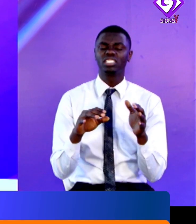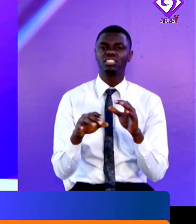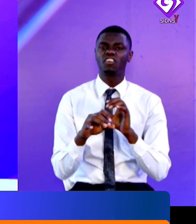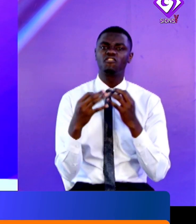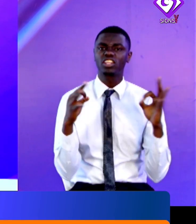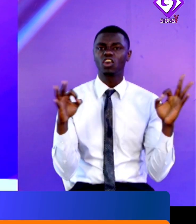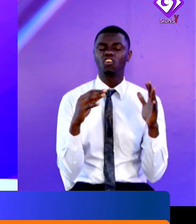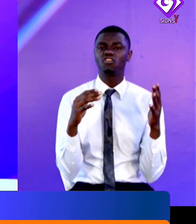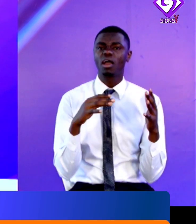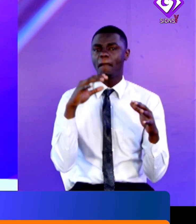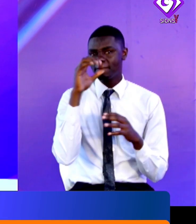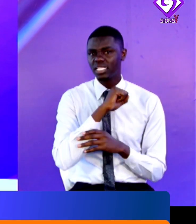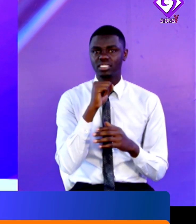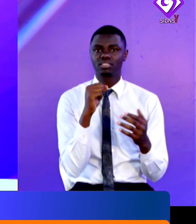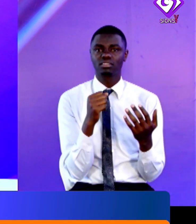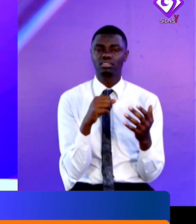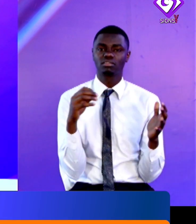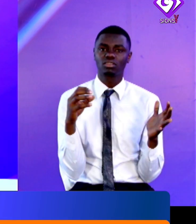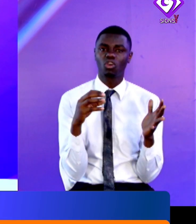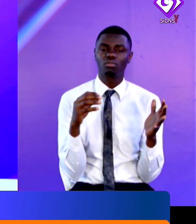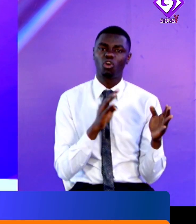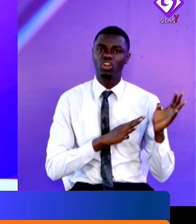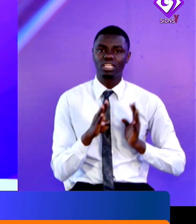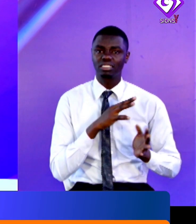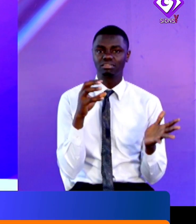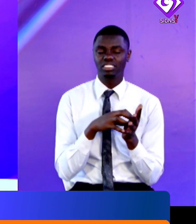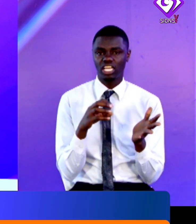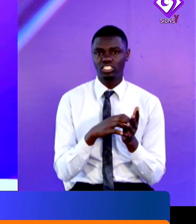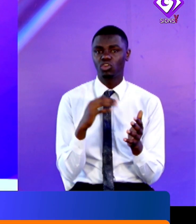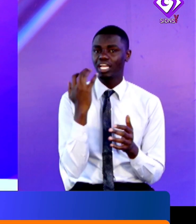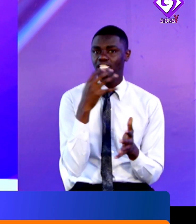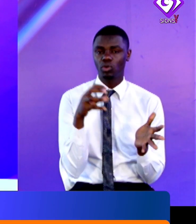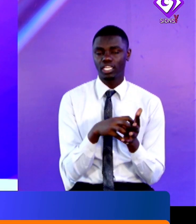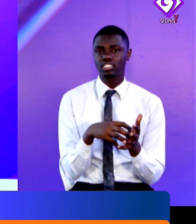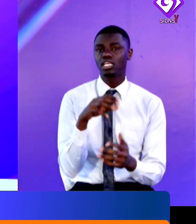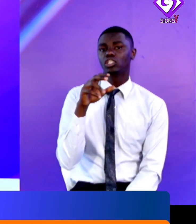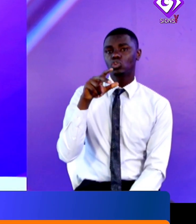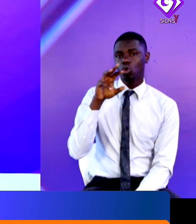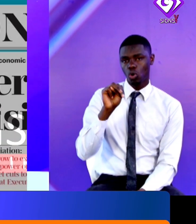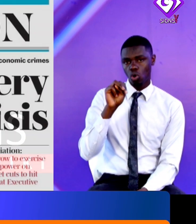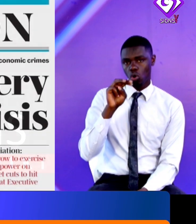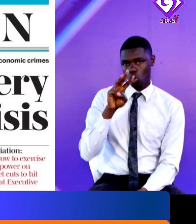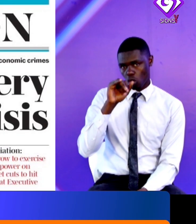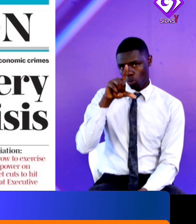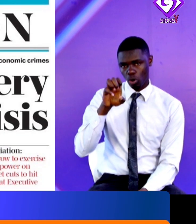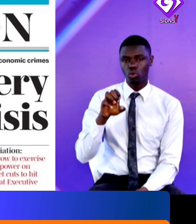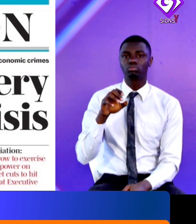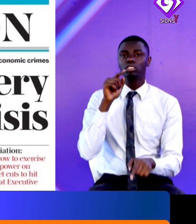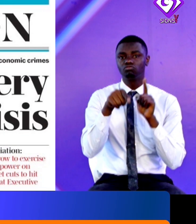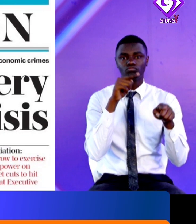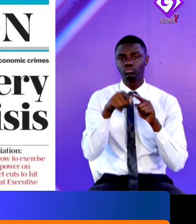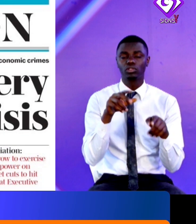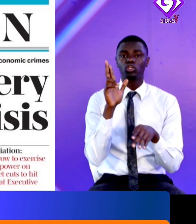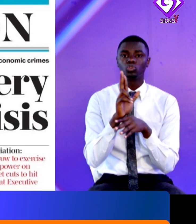in Gachagua ouster case. Now, the Deputy Chief Justice Philomena Mwilu had been accused of